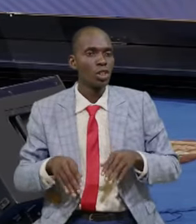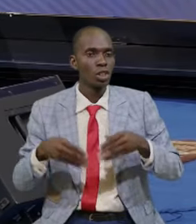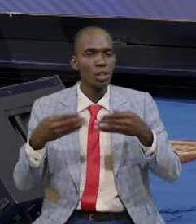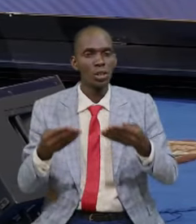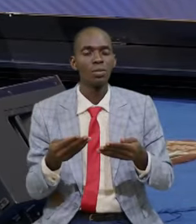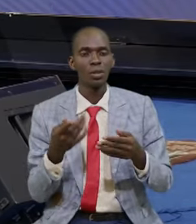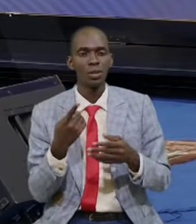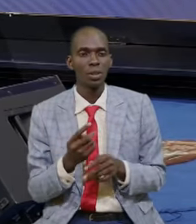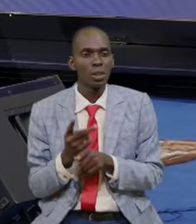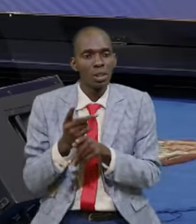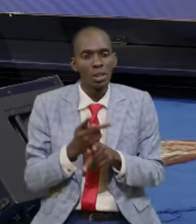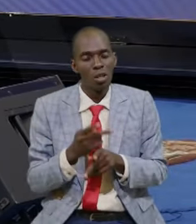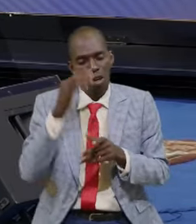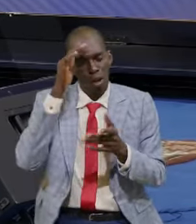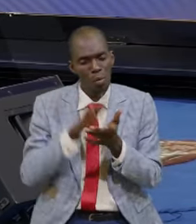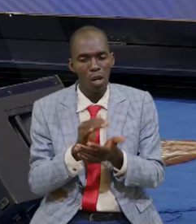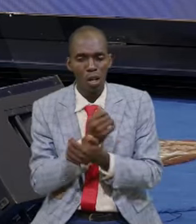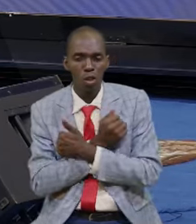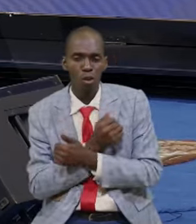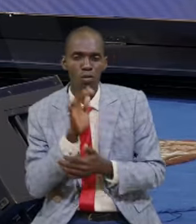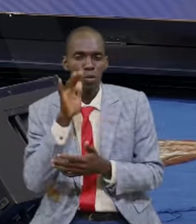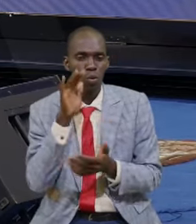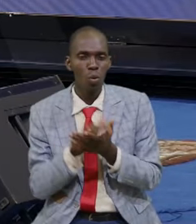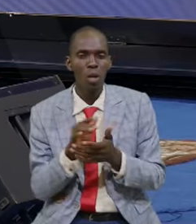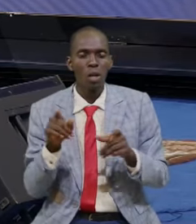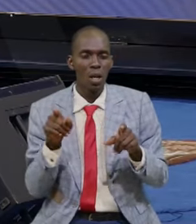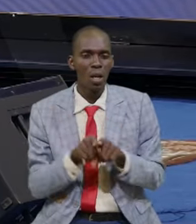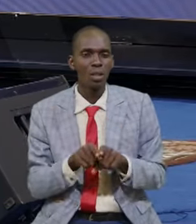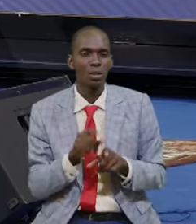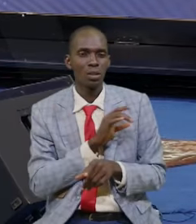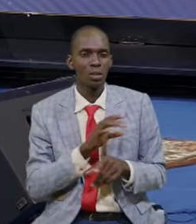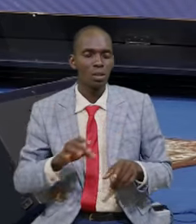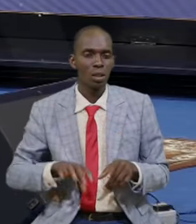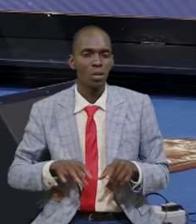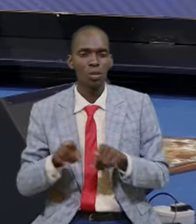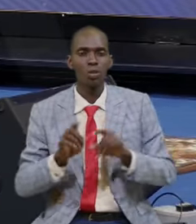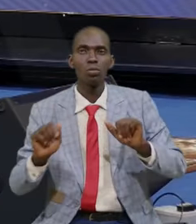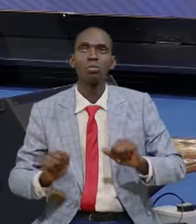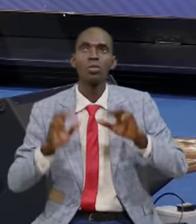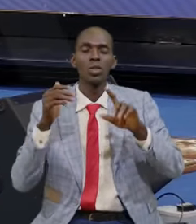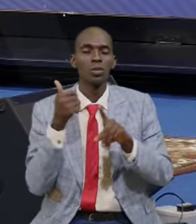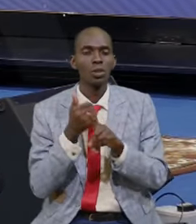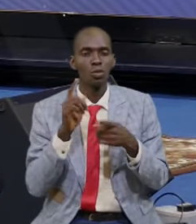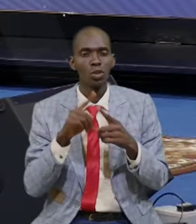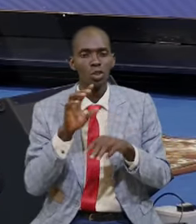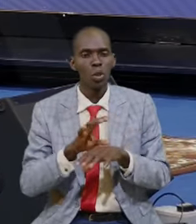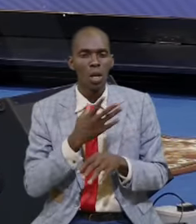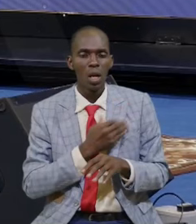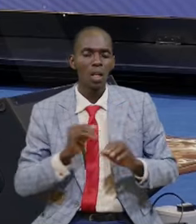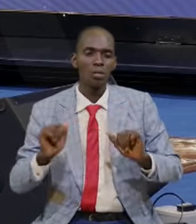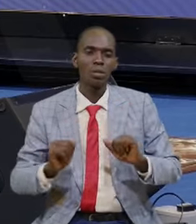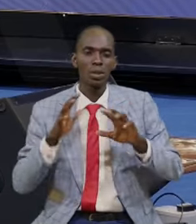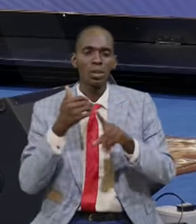your wives, even as Christ also loved the church and gave Himself for it. Verse